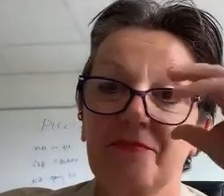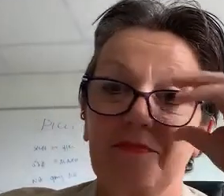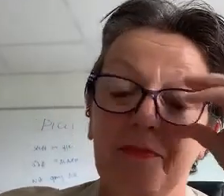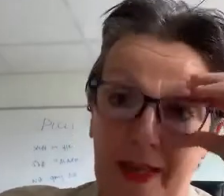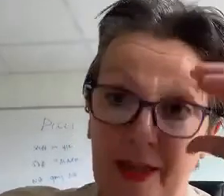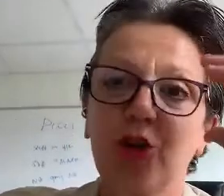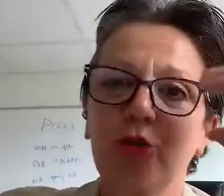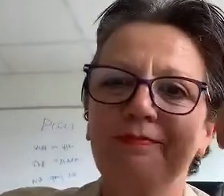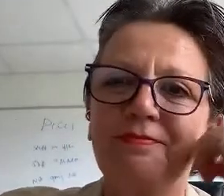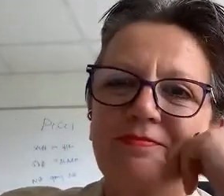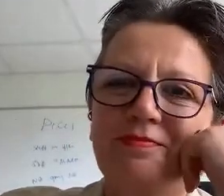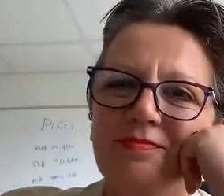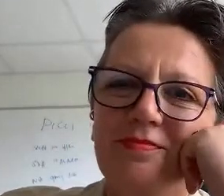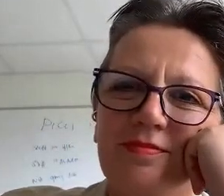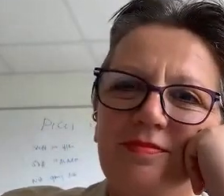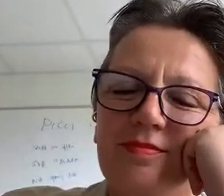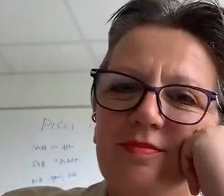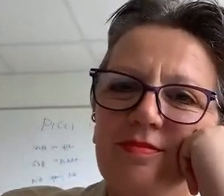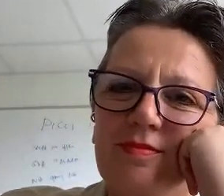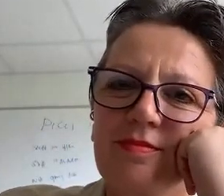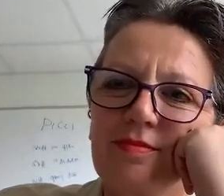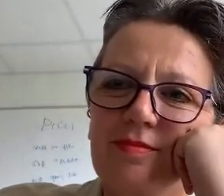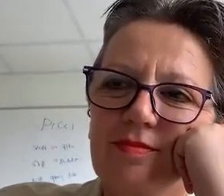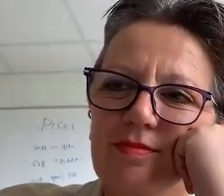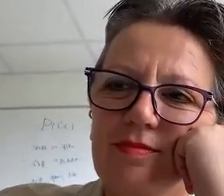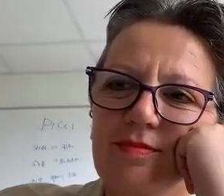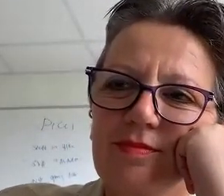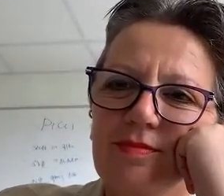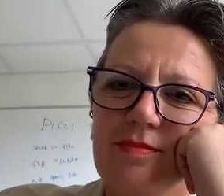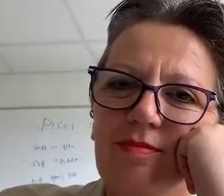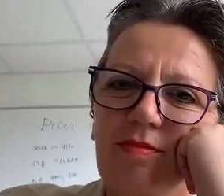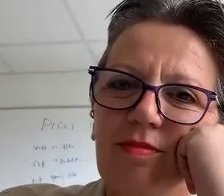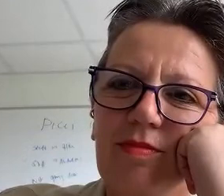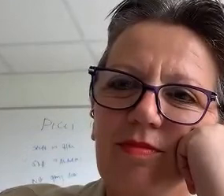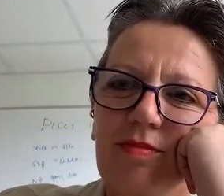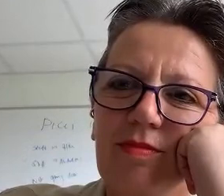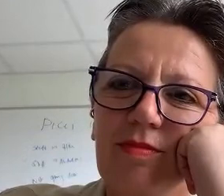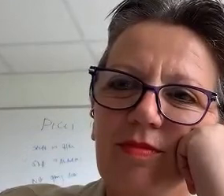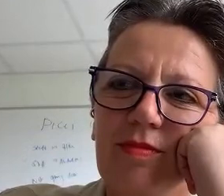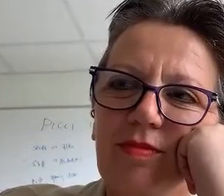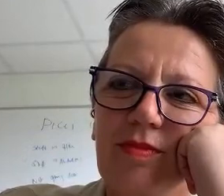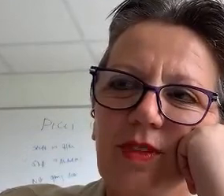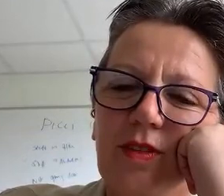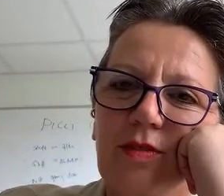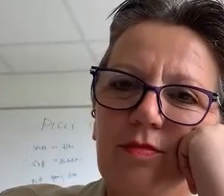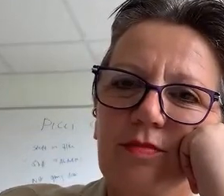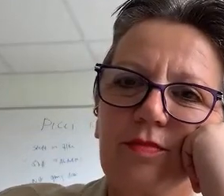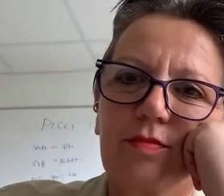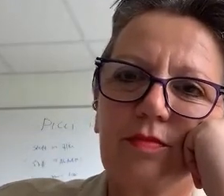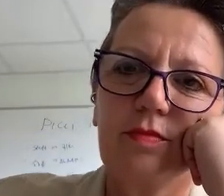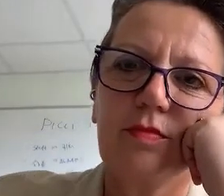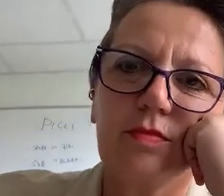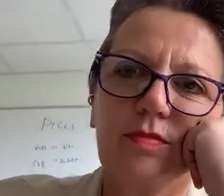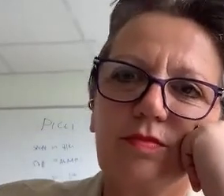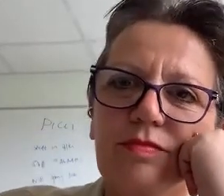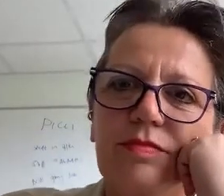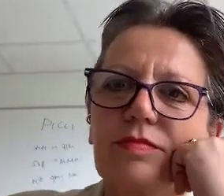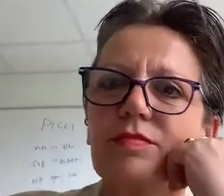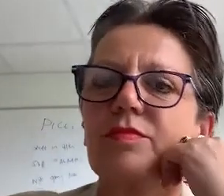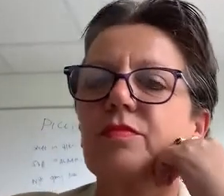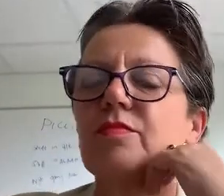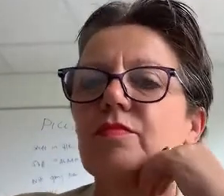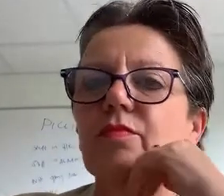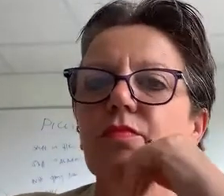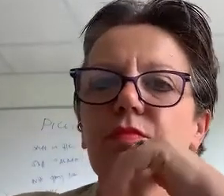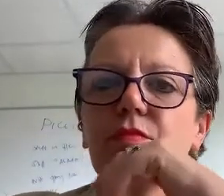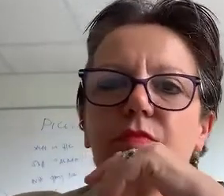Jackie. And we've got Andrew Wright, who's the Director of Planning and Partnerships for Barnet, Enfield and Haringey Mental Health